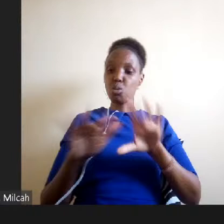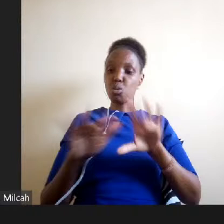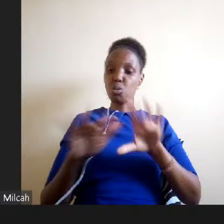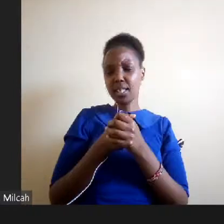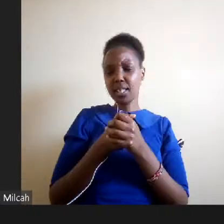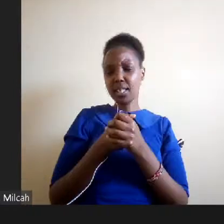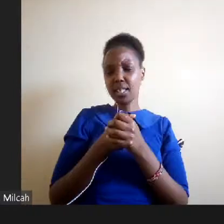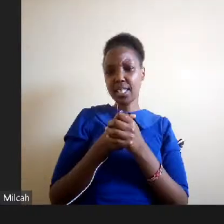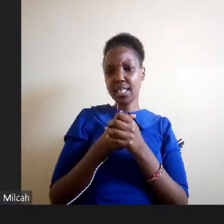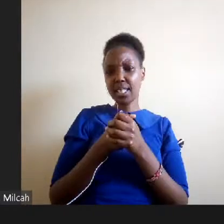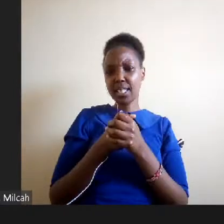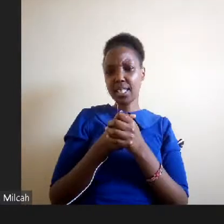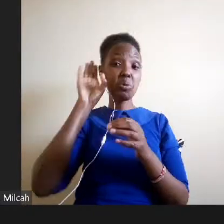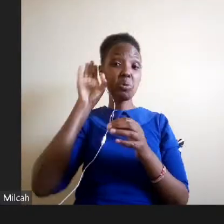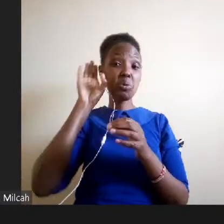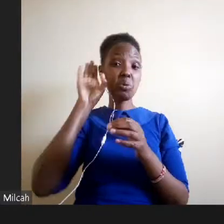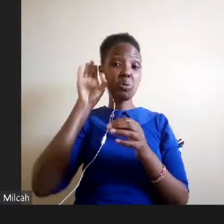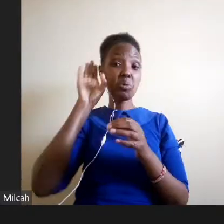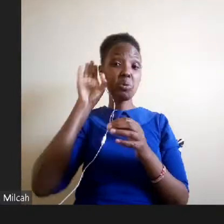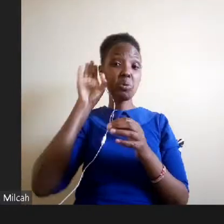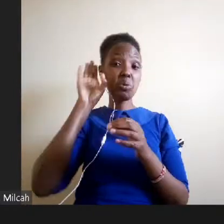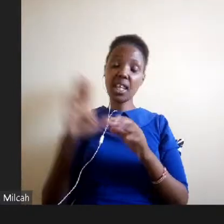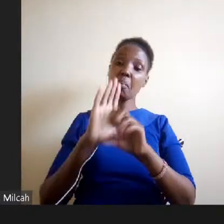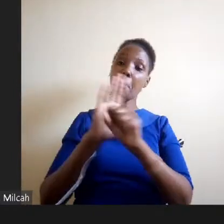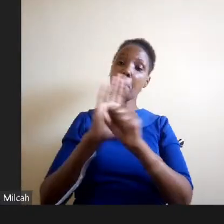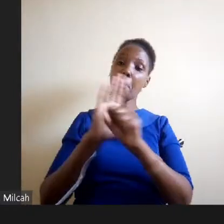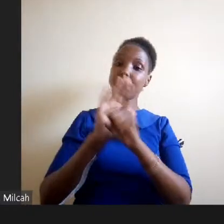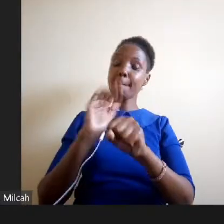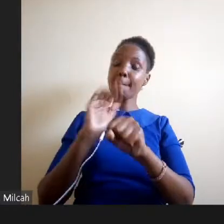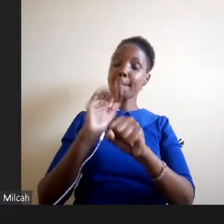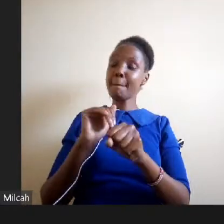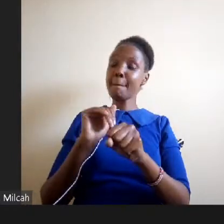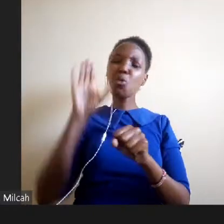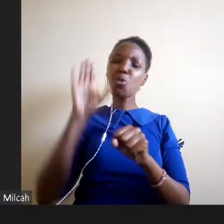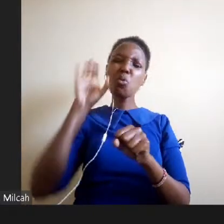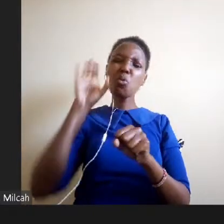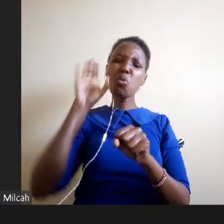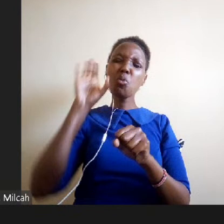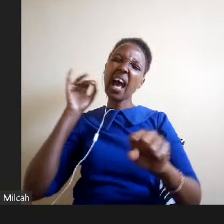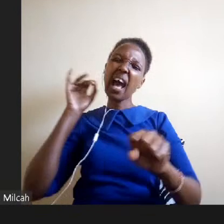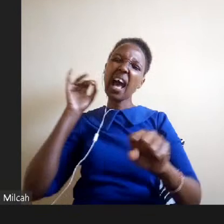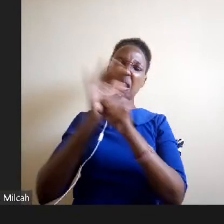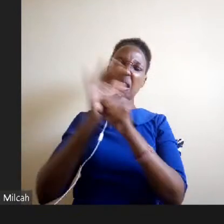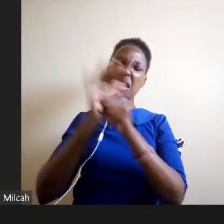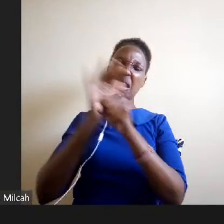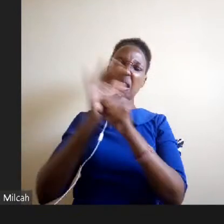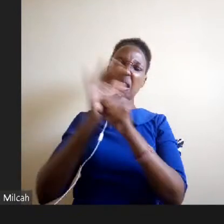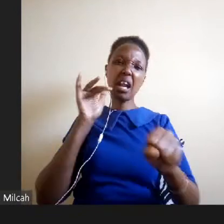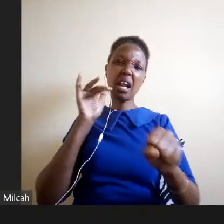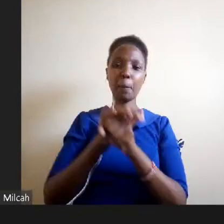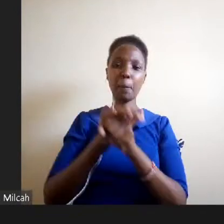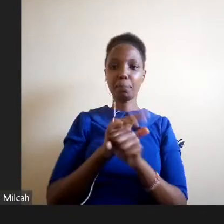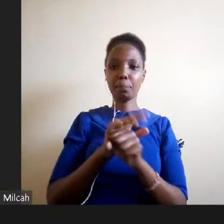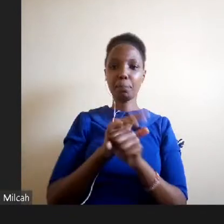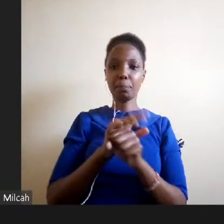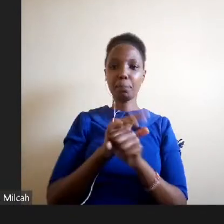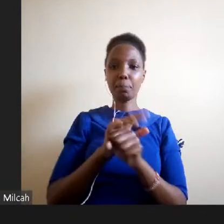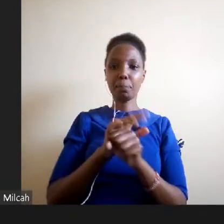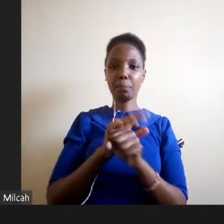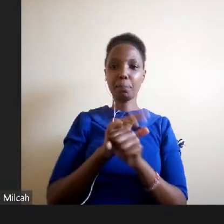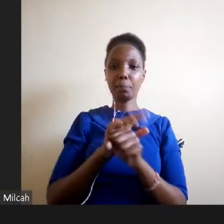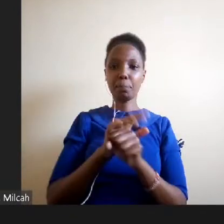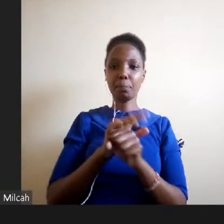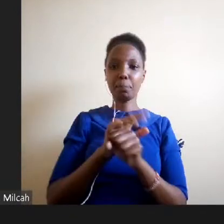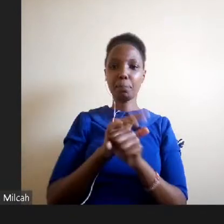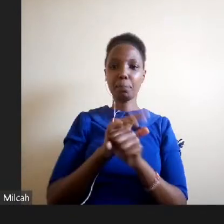ask them this question, you will hear very, very many new social media platforms that they engage in. One of the new ones that I got from my son, who is turning